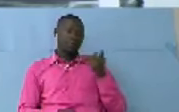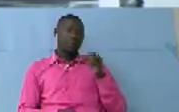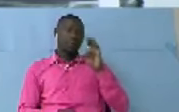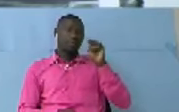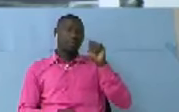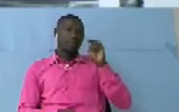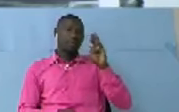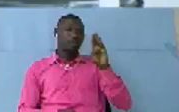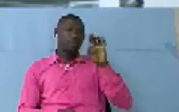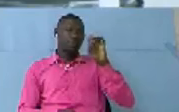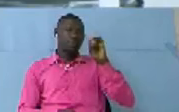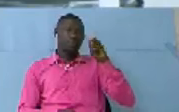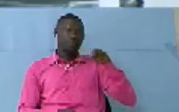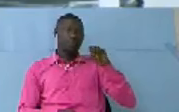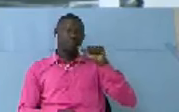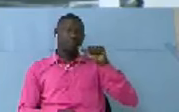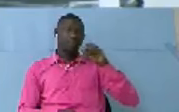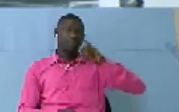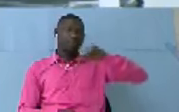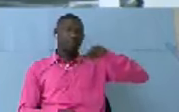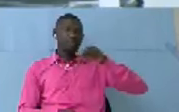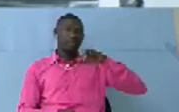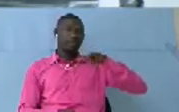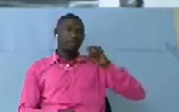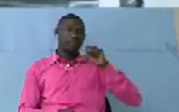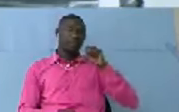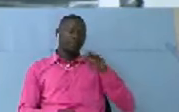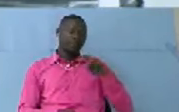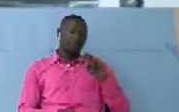Kafu Bayo and Ibrahim Jabang. Nogoyinyai.